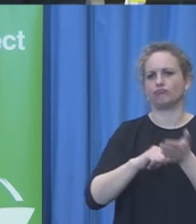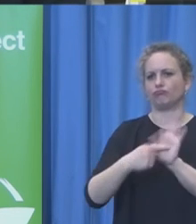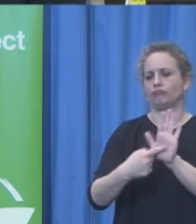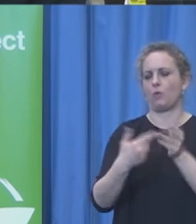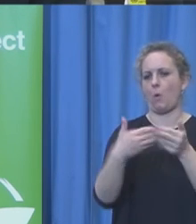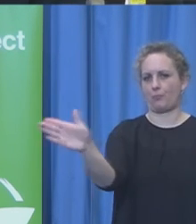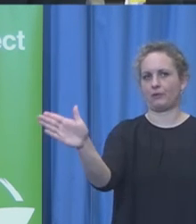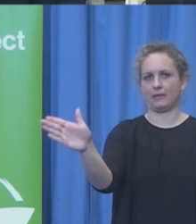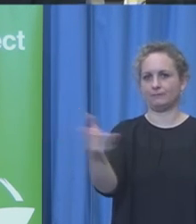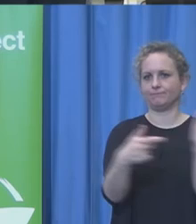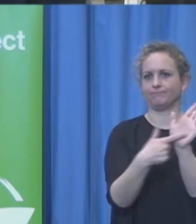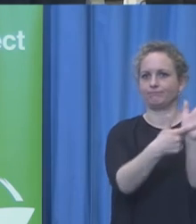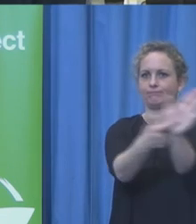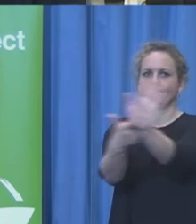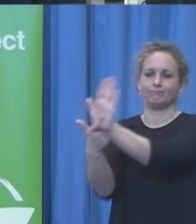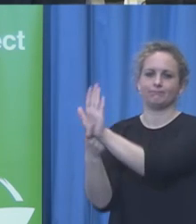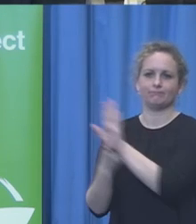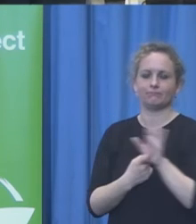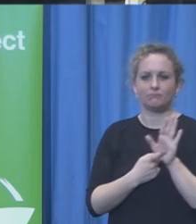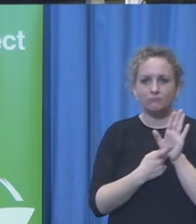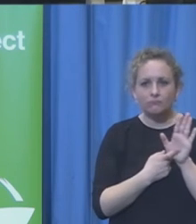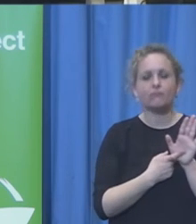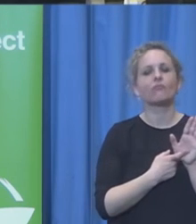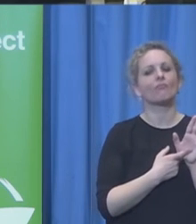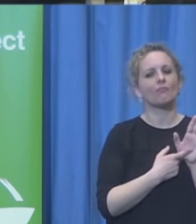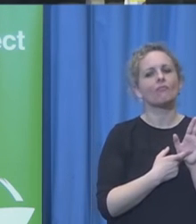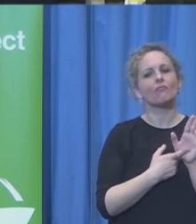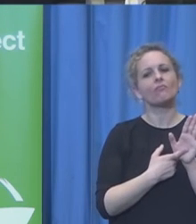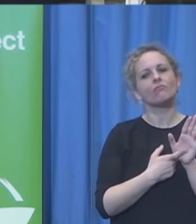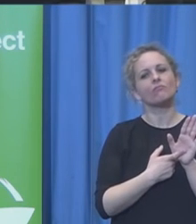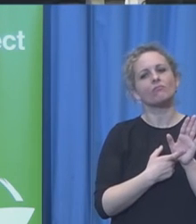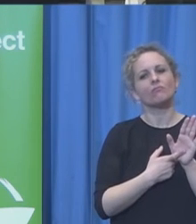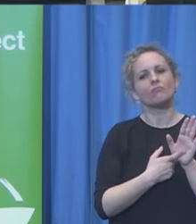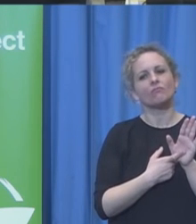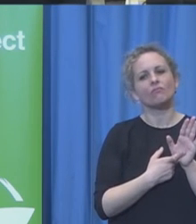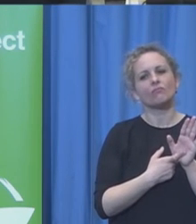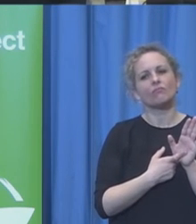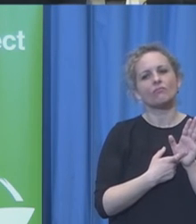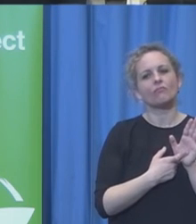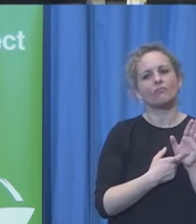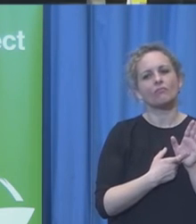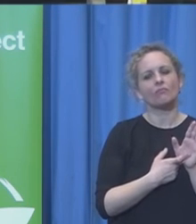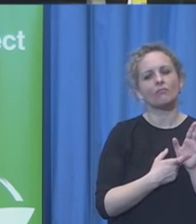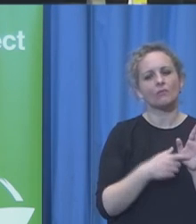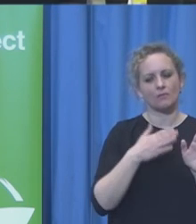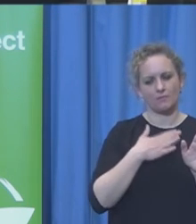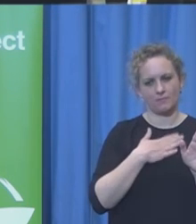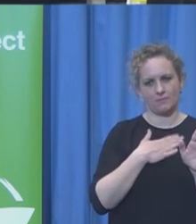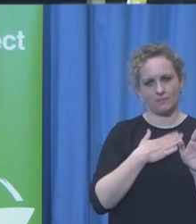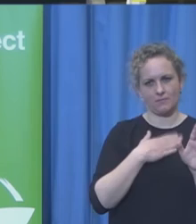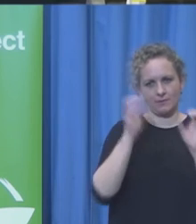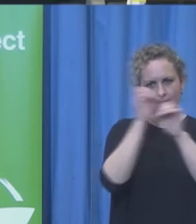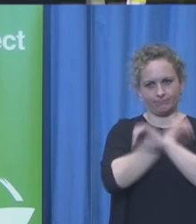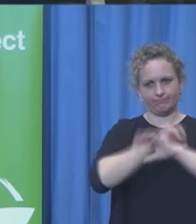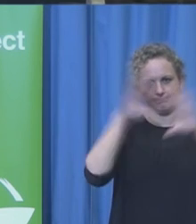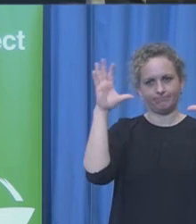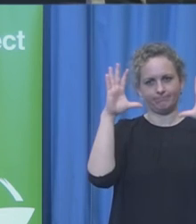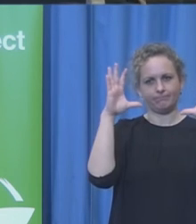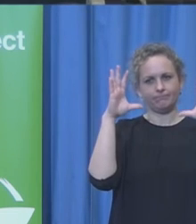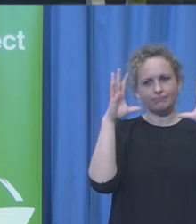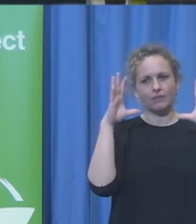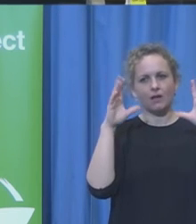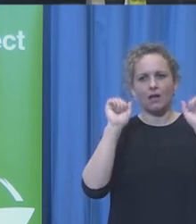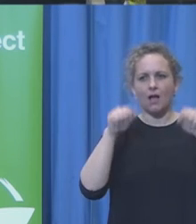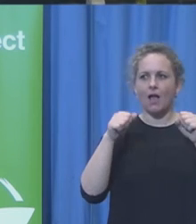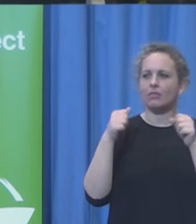of forming their positions before the discussion. So what can you do to get your views